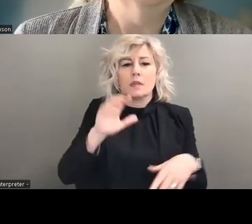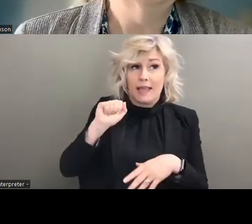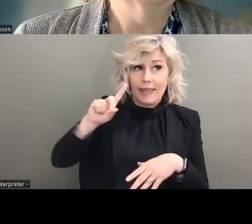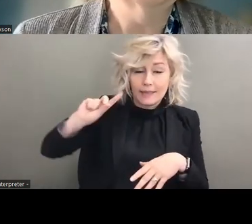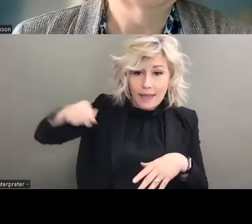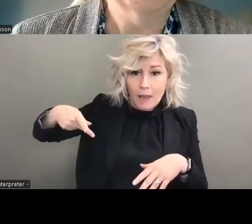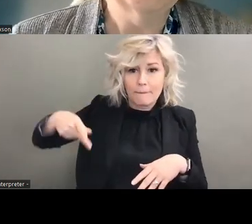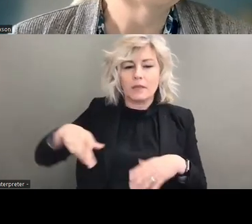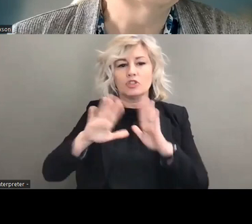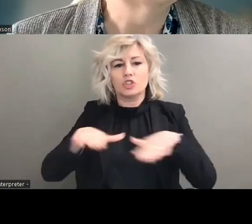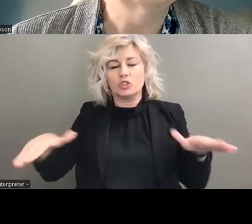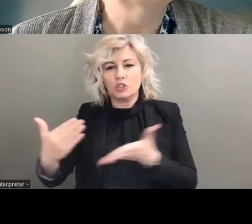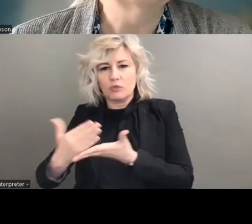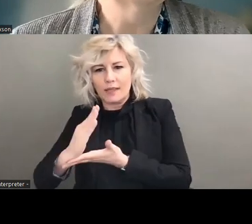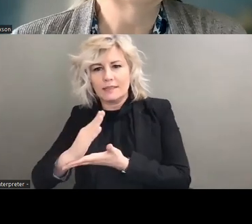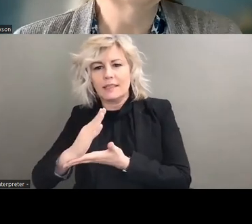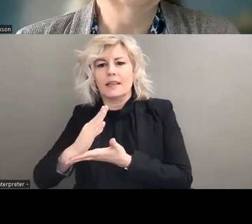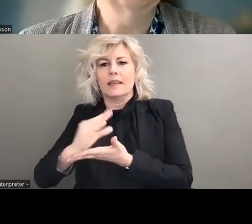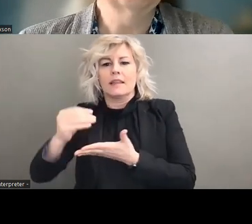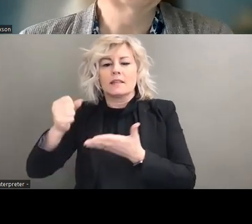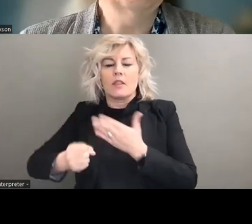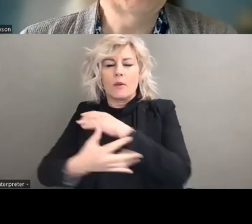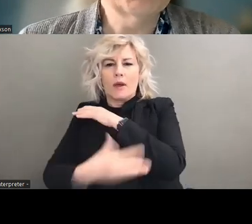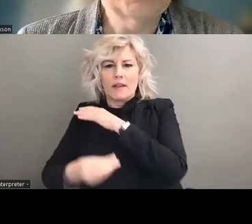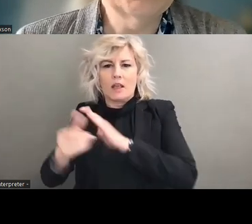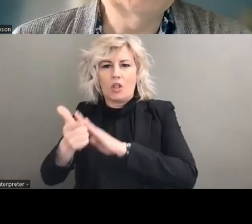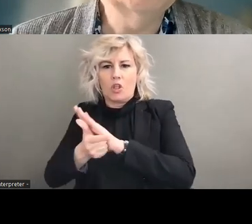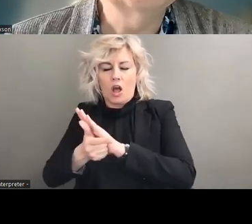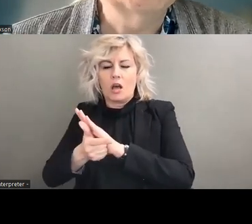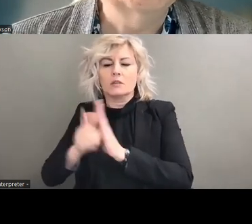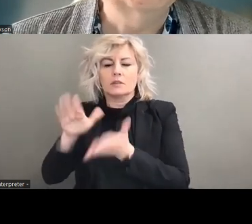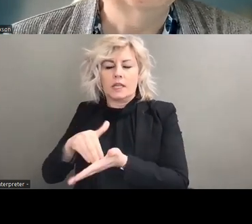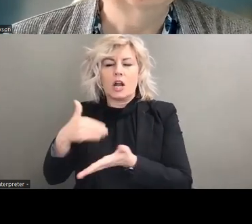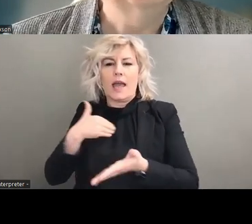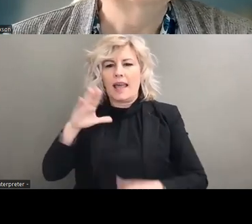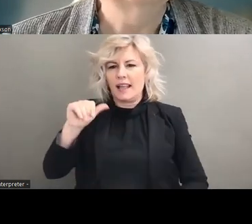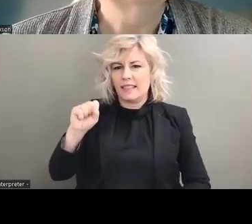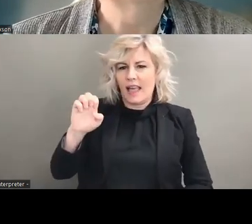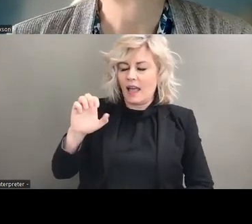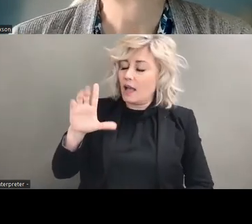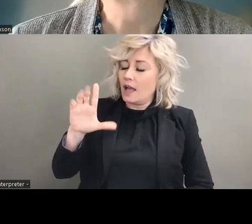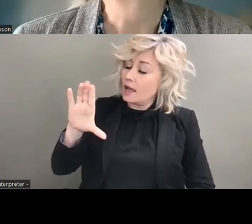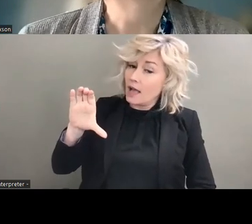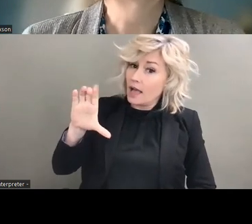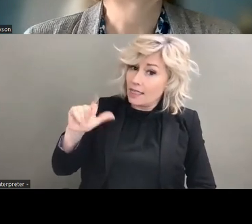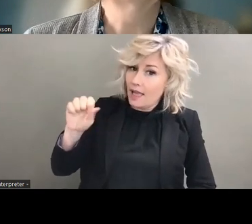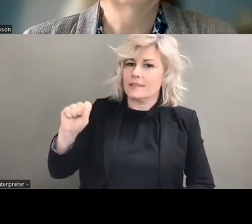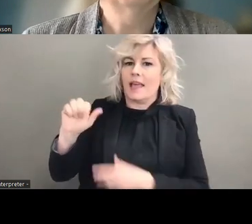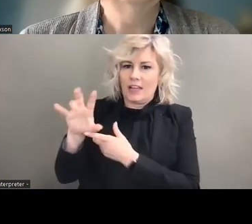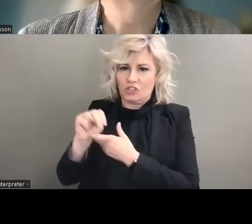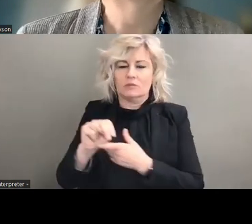Children's Rights, and the Southern Poverty Law Center brought a class action lawsuit, And we allege that